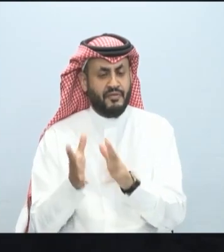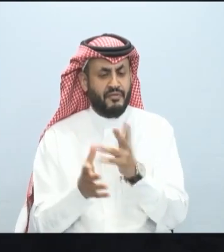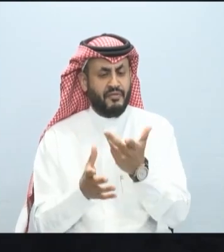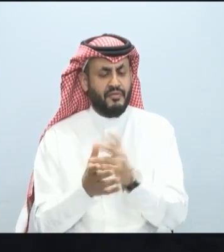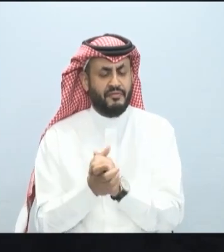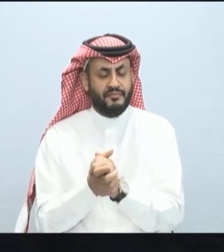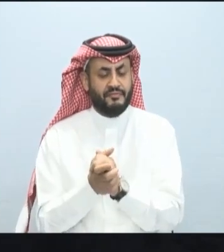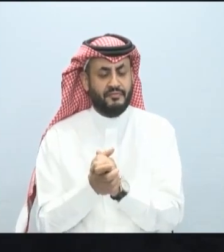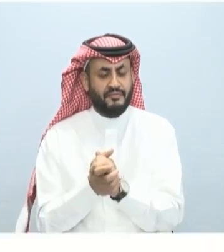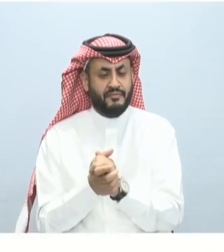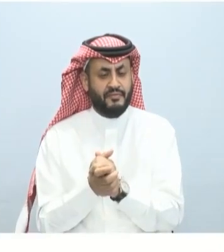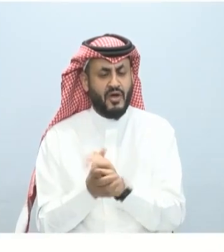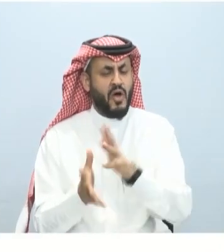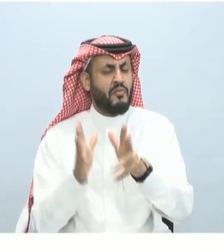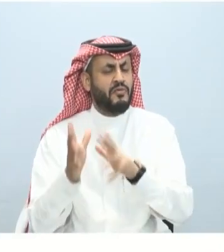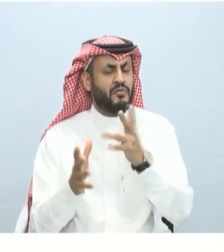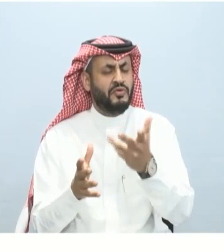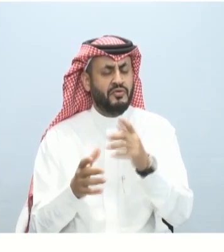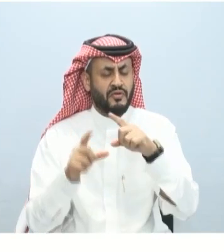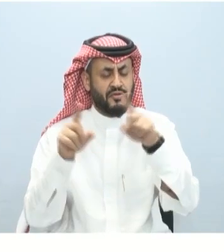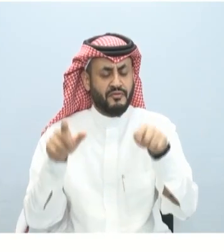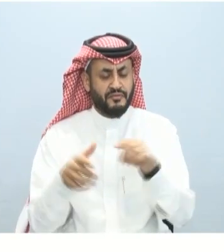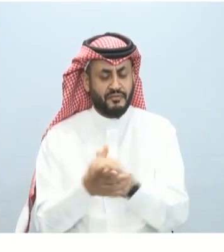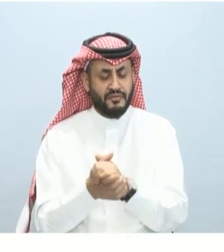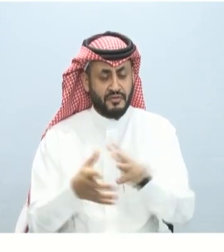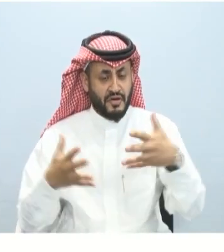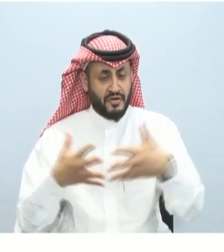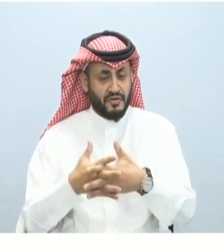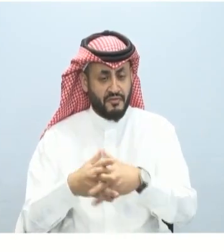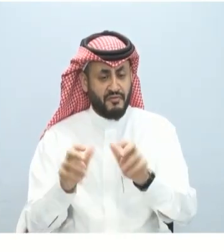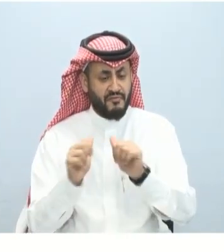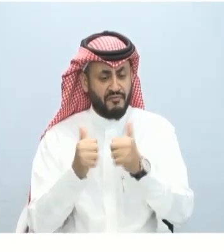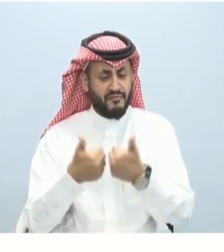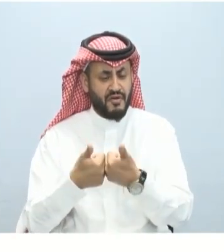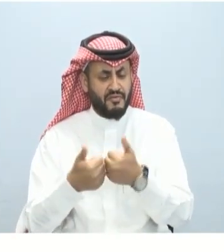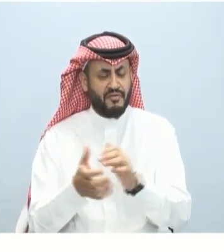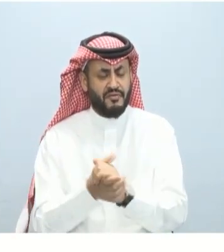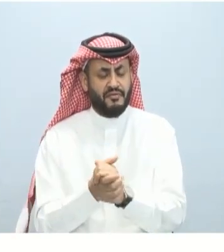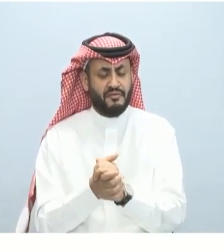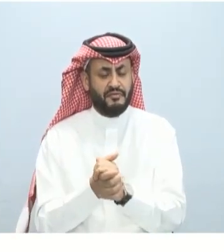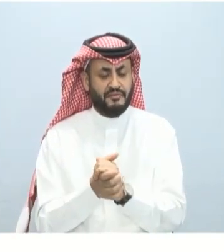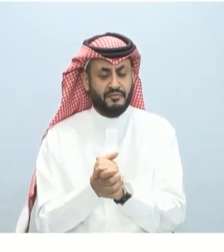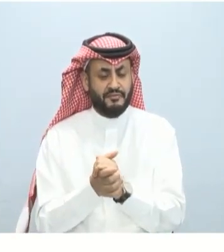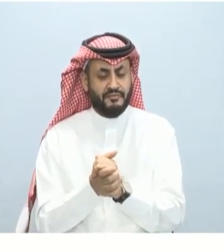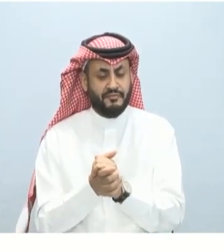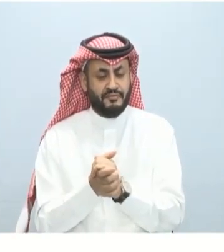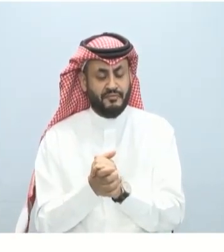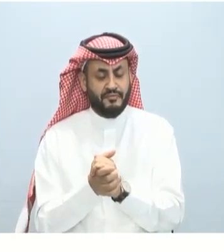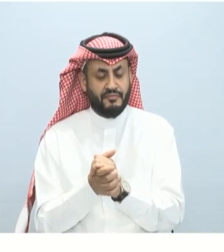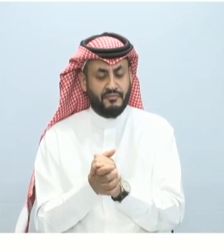about. So we have here, which is a combination of family bond, feuds, and